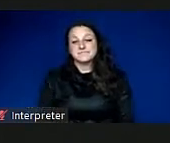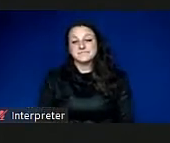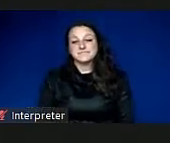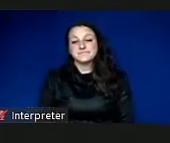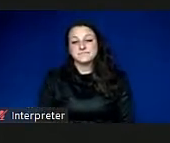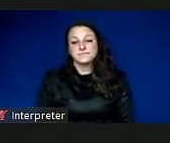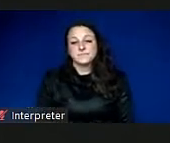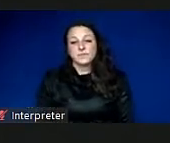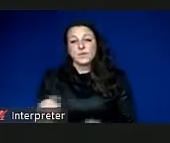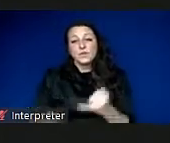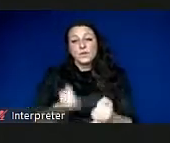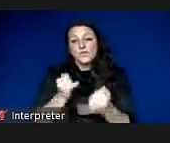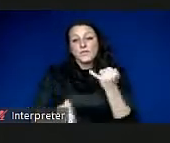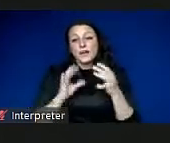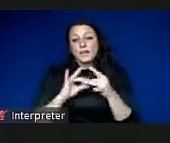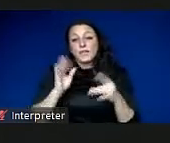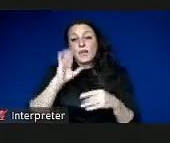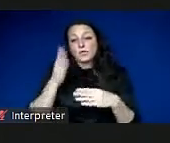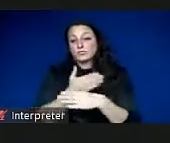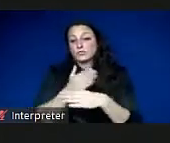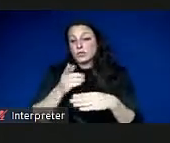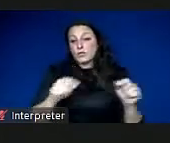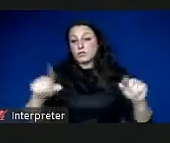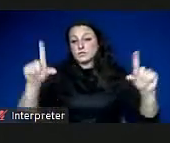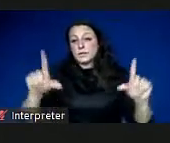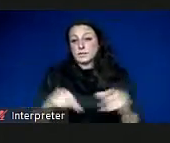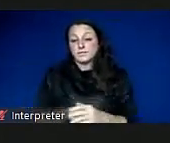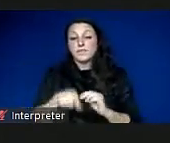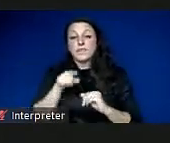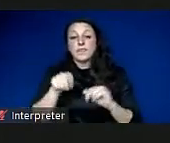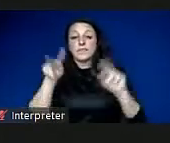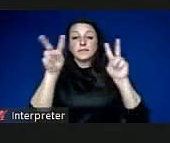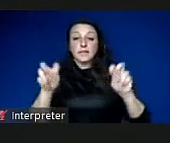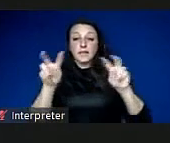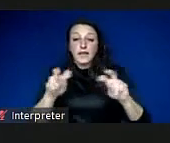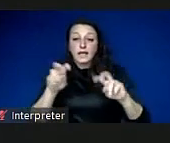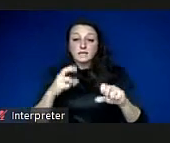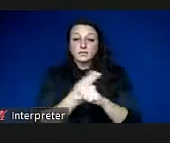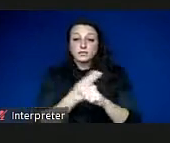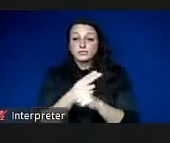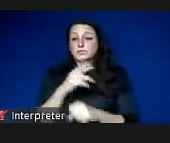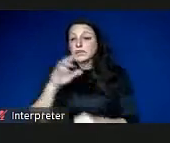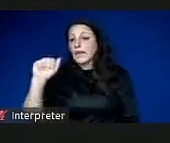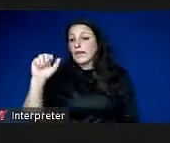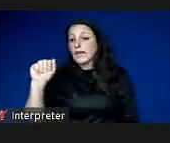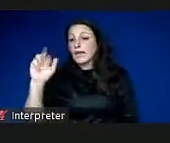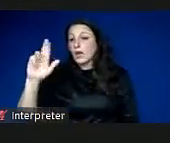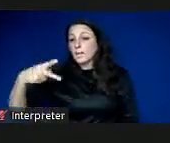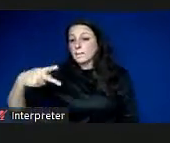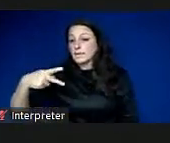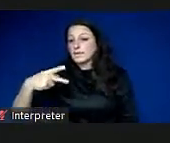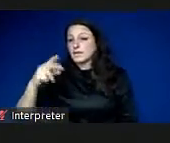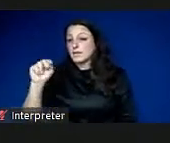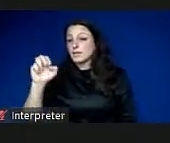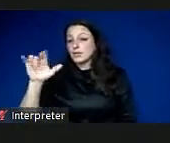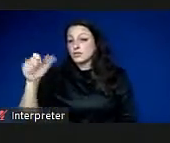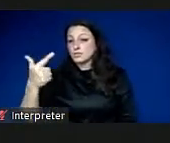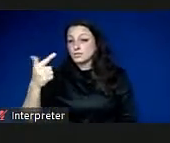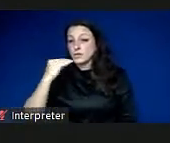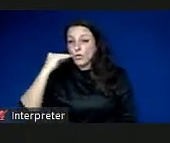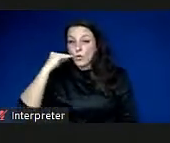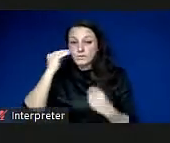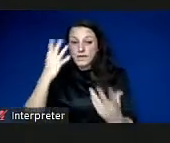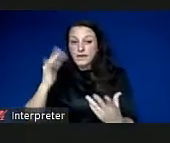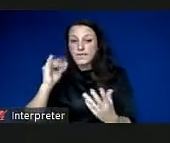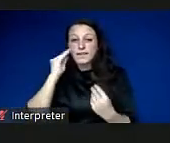So finally, I want to share this slide with you. So this analysis uses AARP nursing home data, again, data coming from